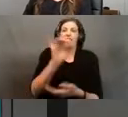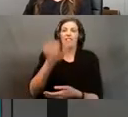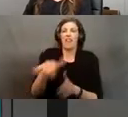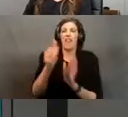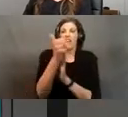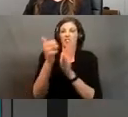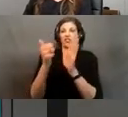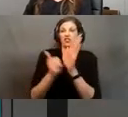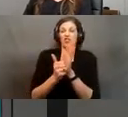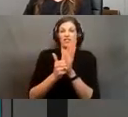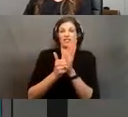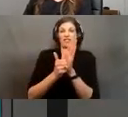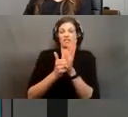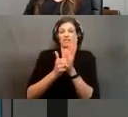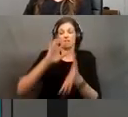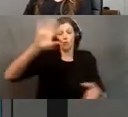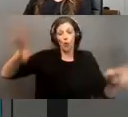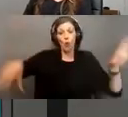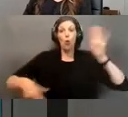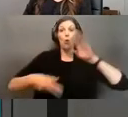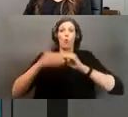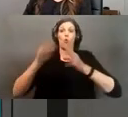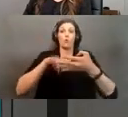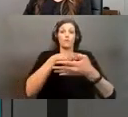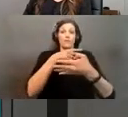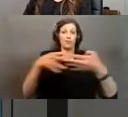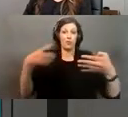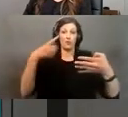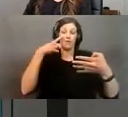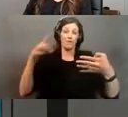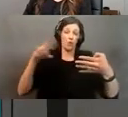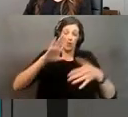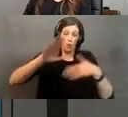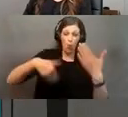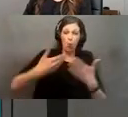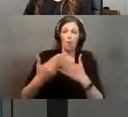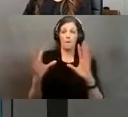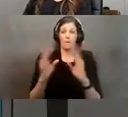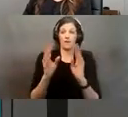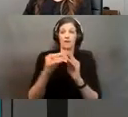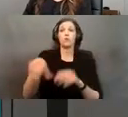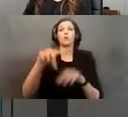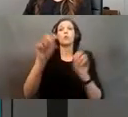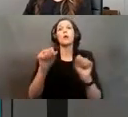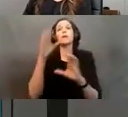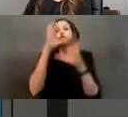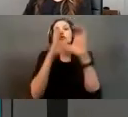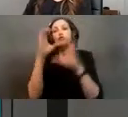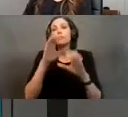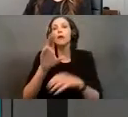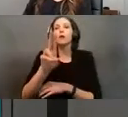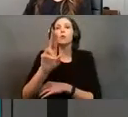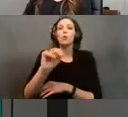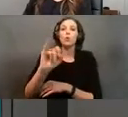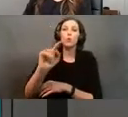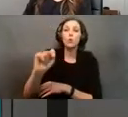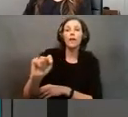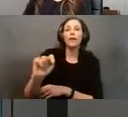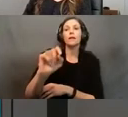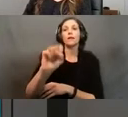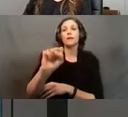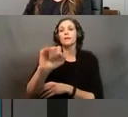entire schedule for the meeting, and you will be able to search by unit, sig, section,